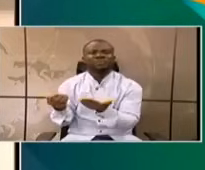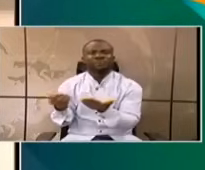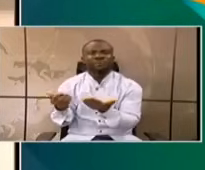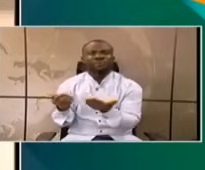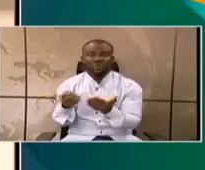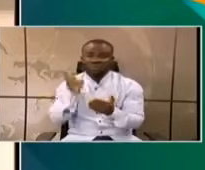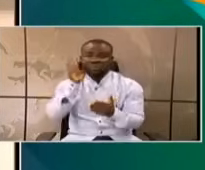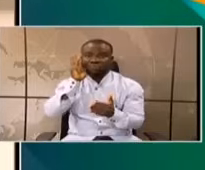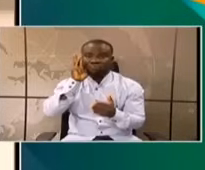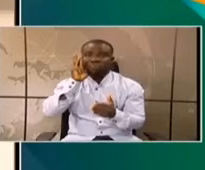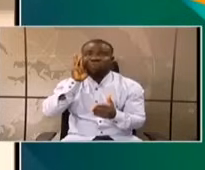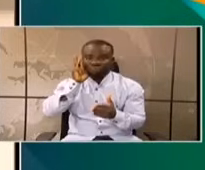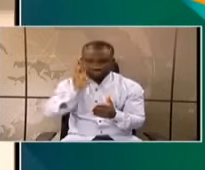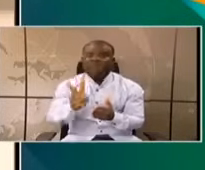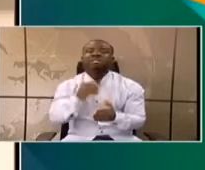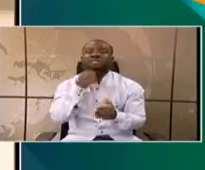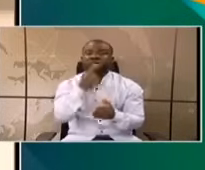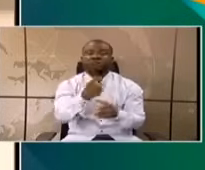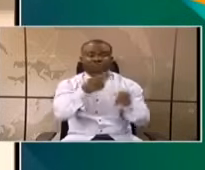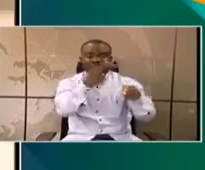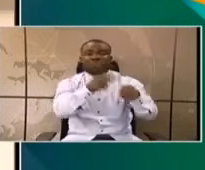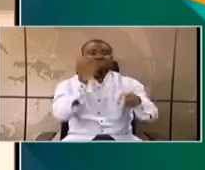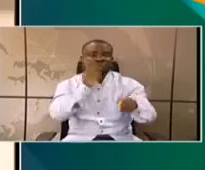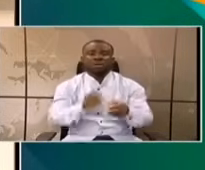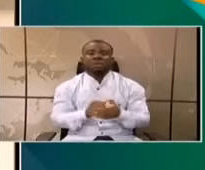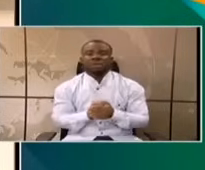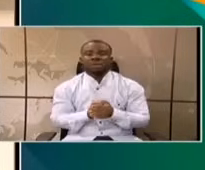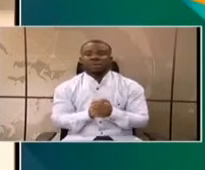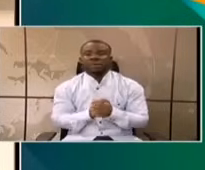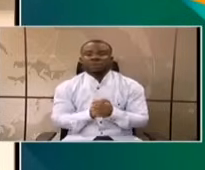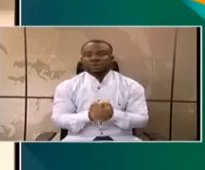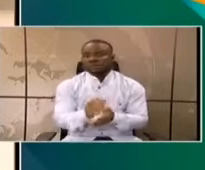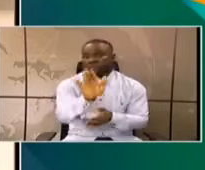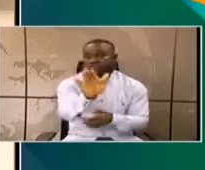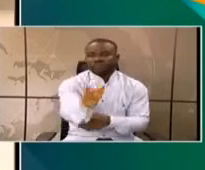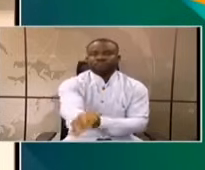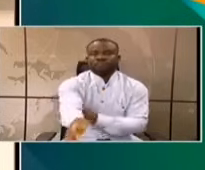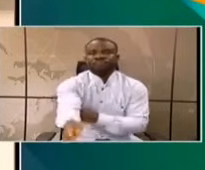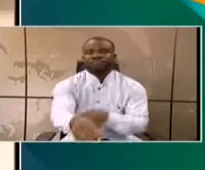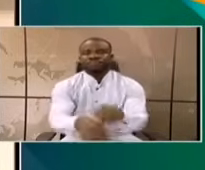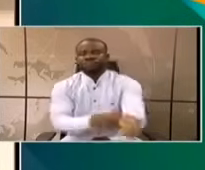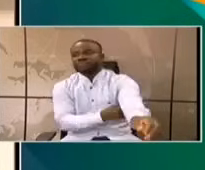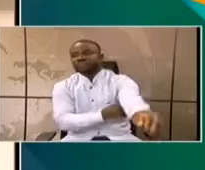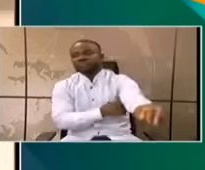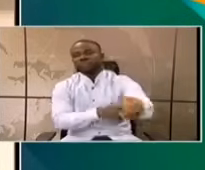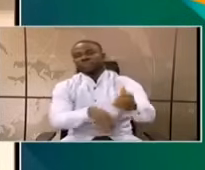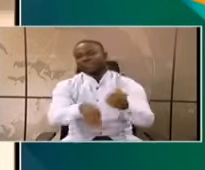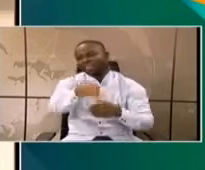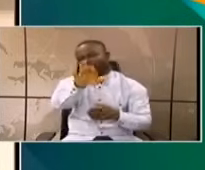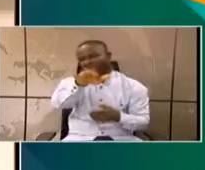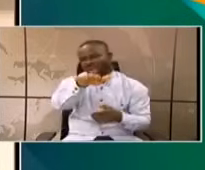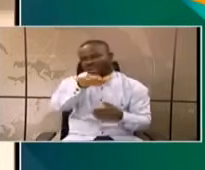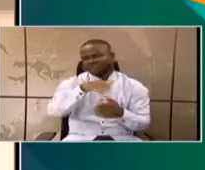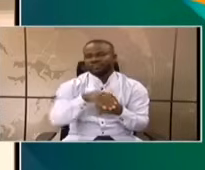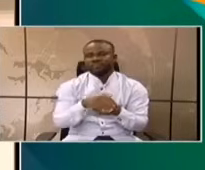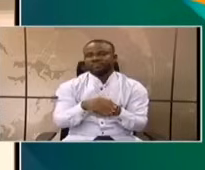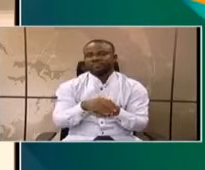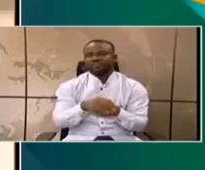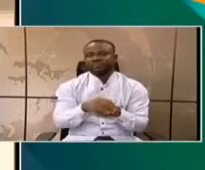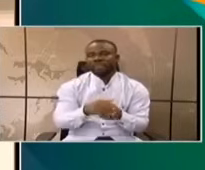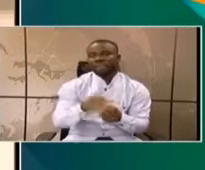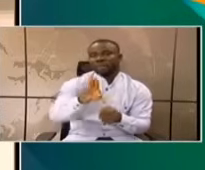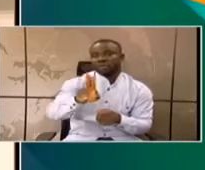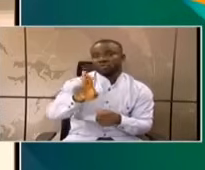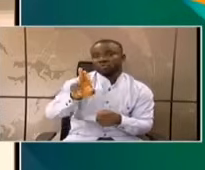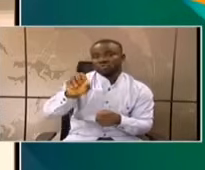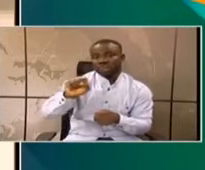What do you know to nche ya? Say, say, how many of you the mwenye access to U.S.